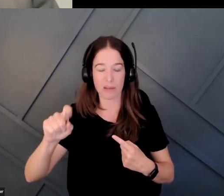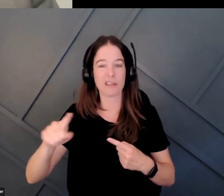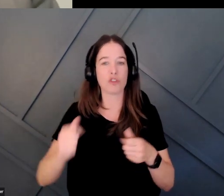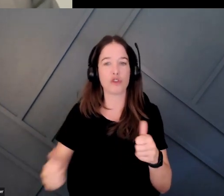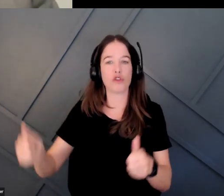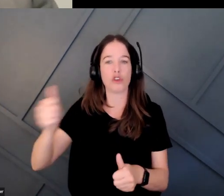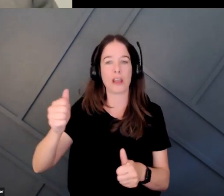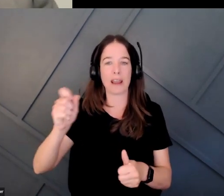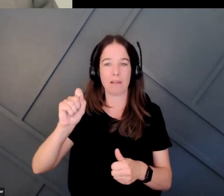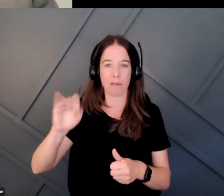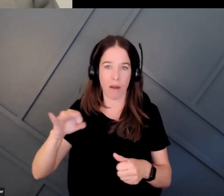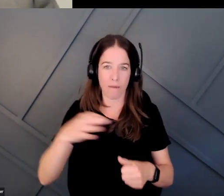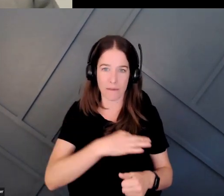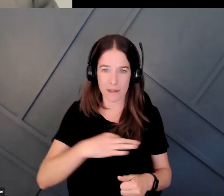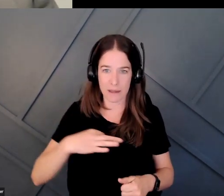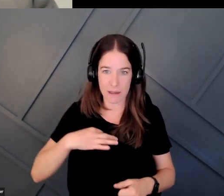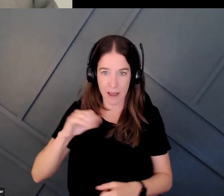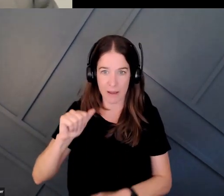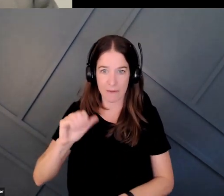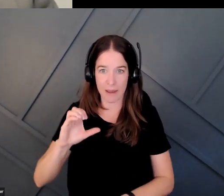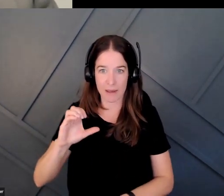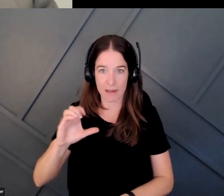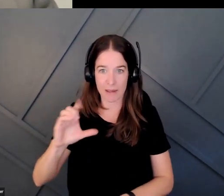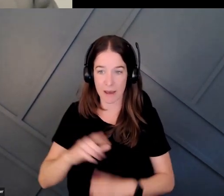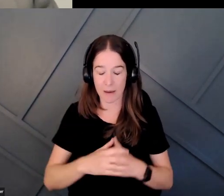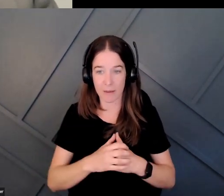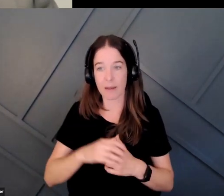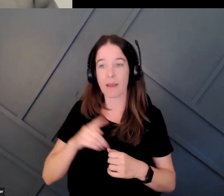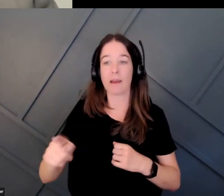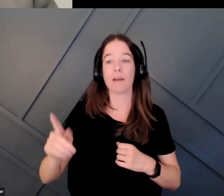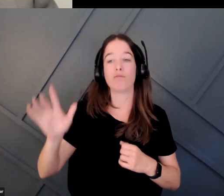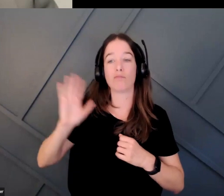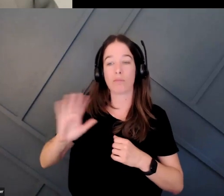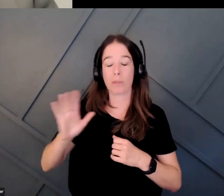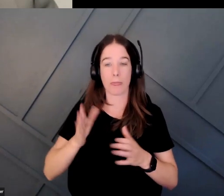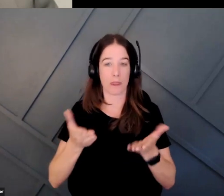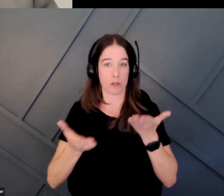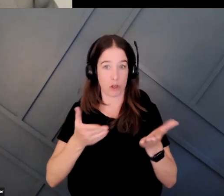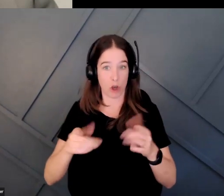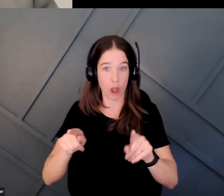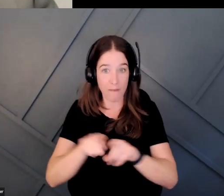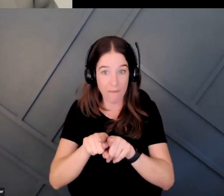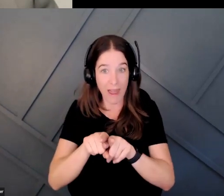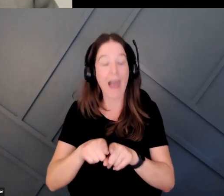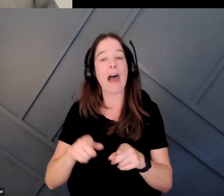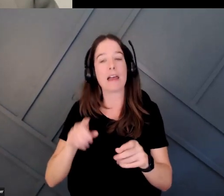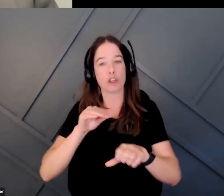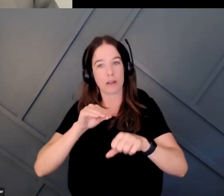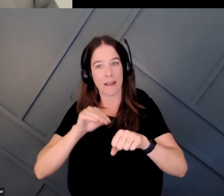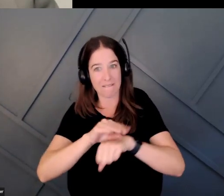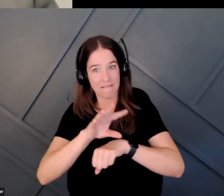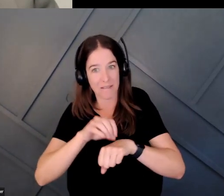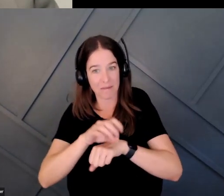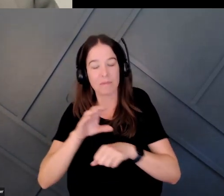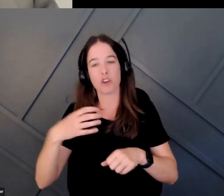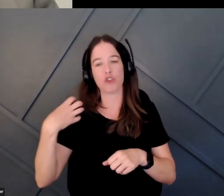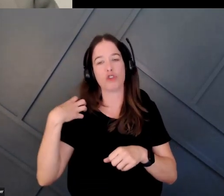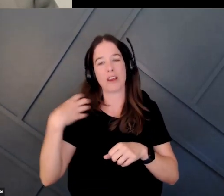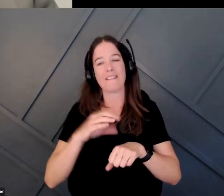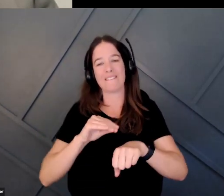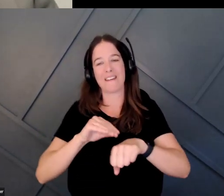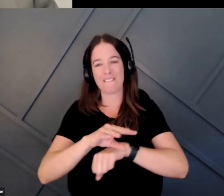capacity, he serves as a Senior Advisor to the Administrator, Principal Deputy Administrator, and the agency on policy, program,